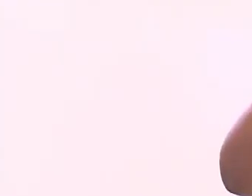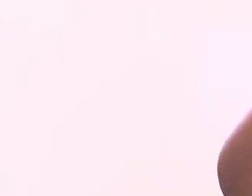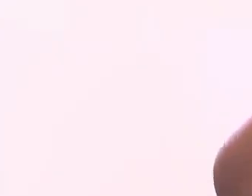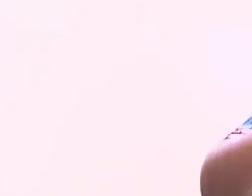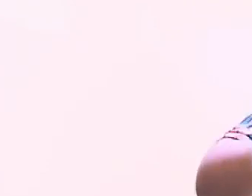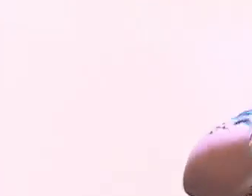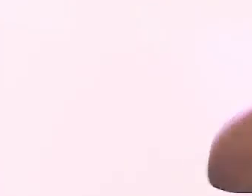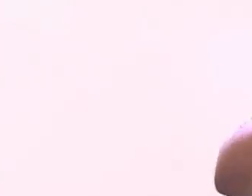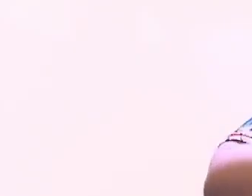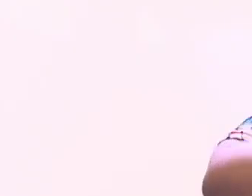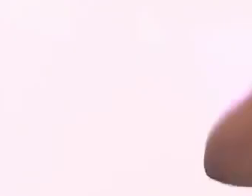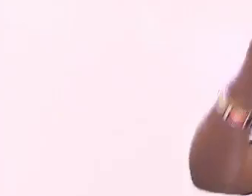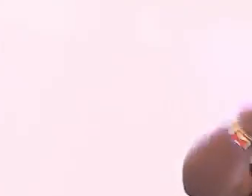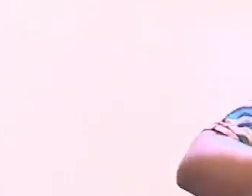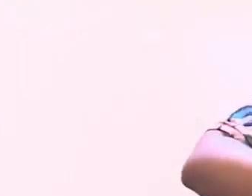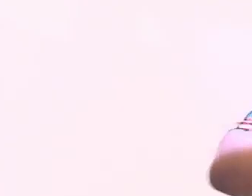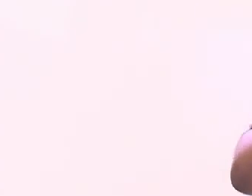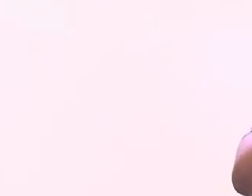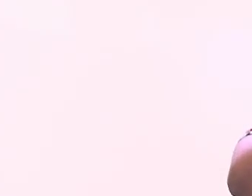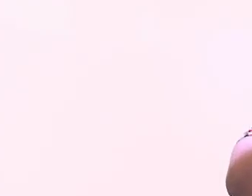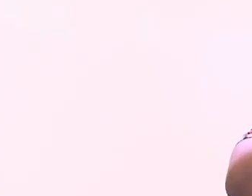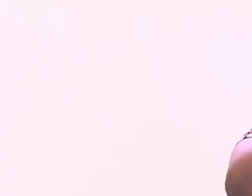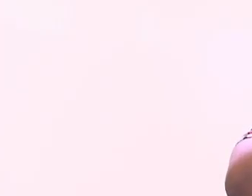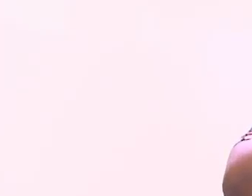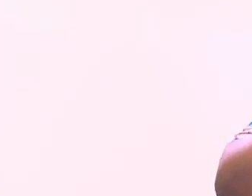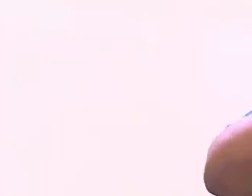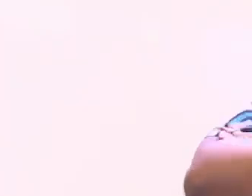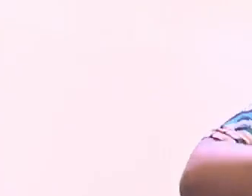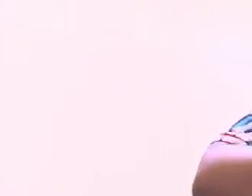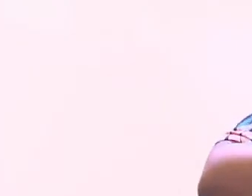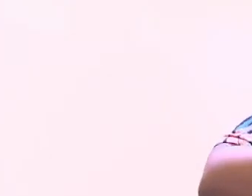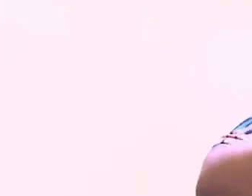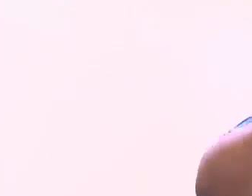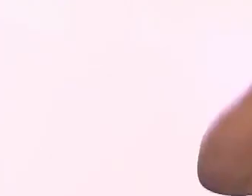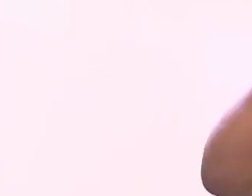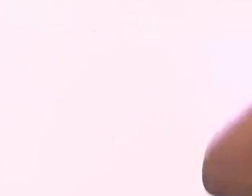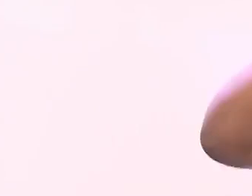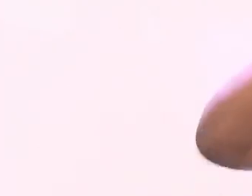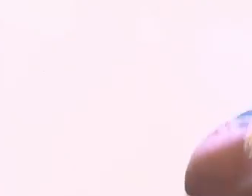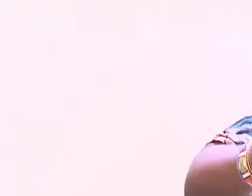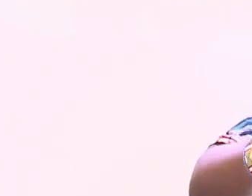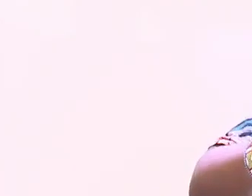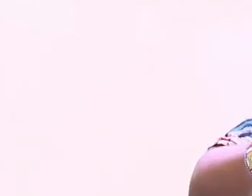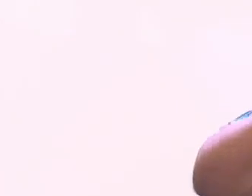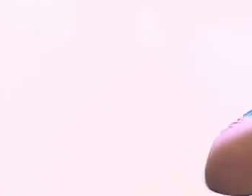she has worked with Enable and as well supporting